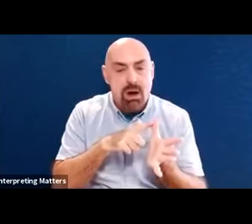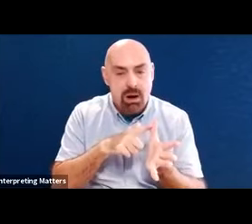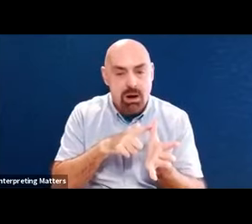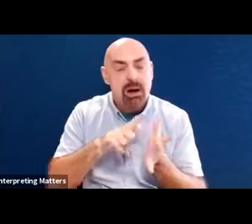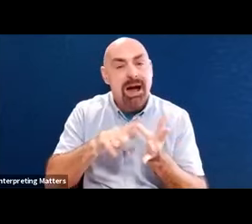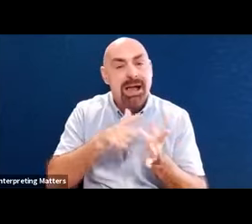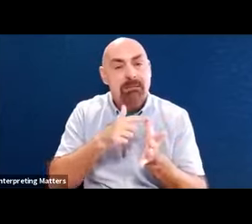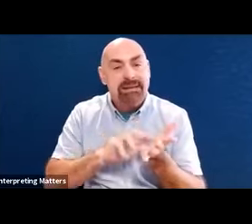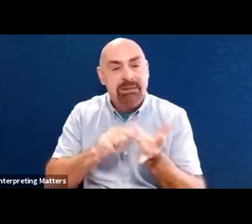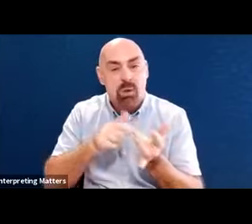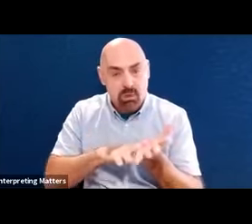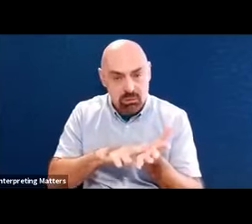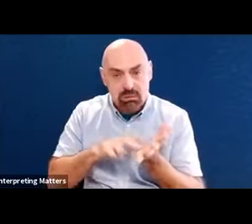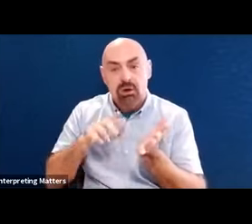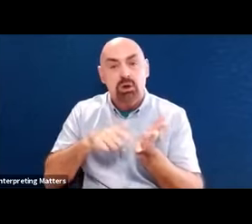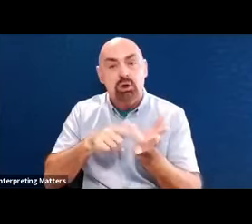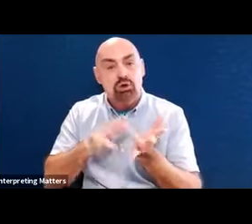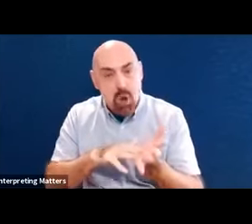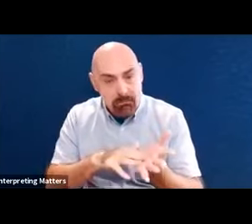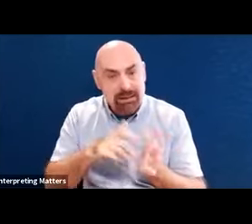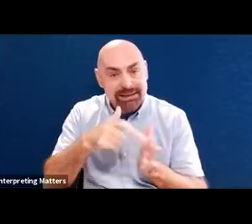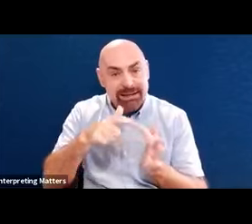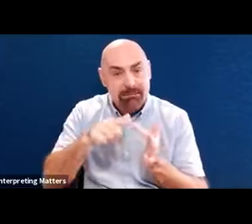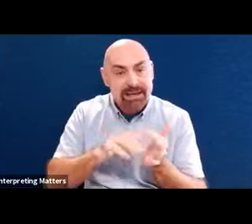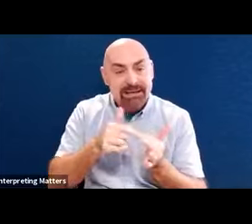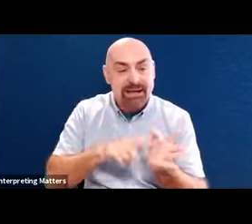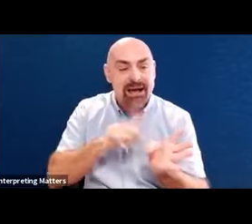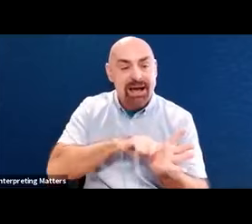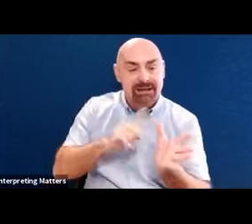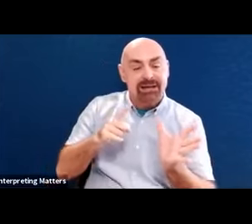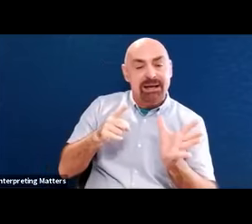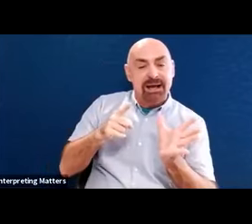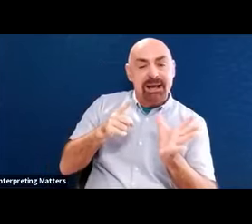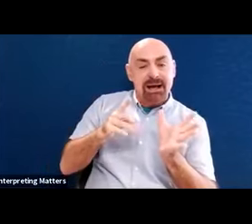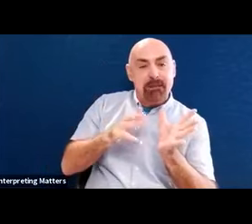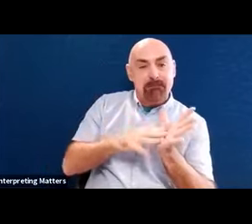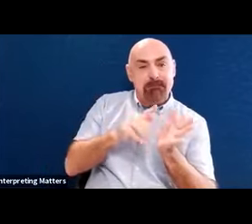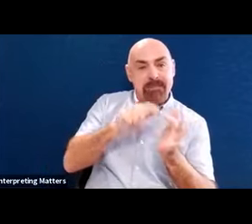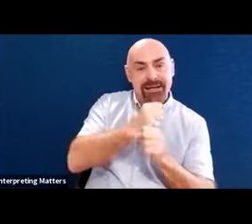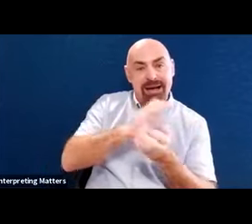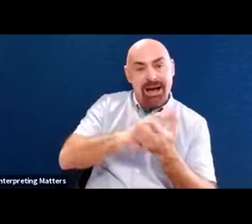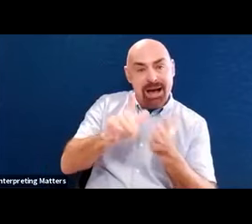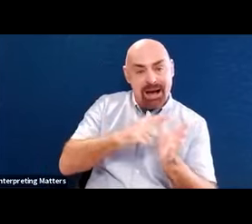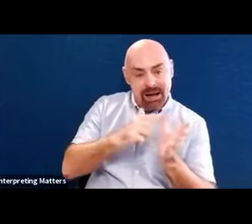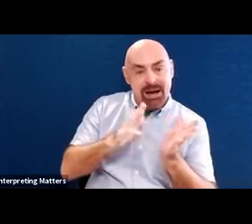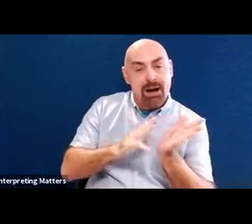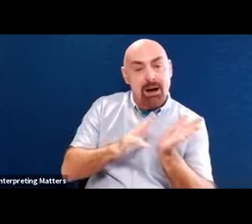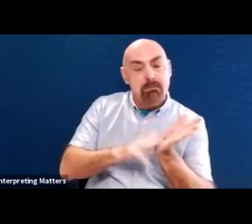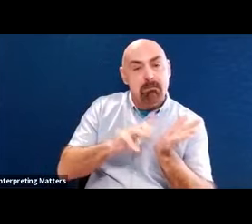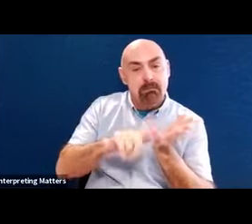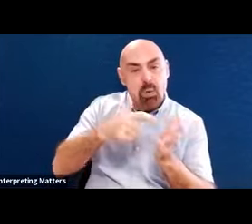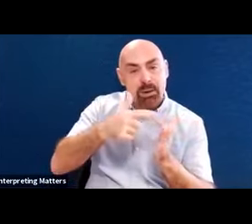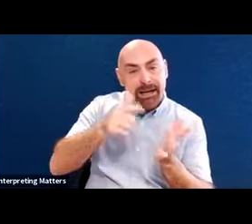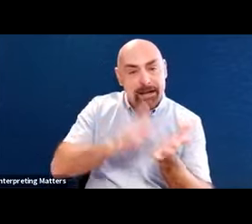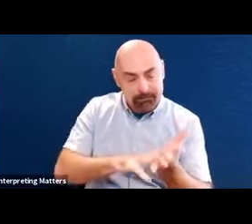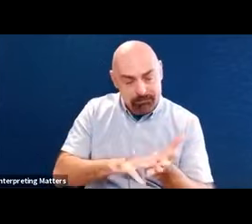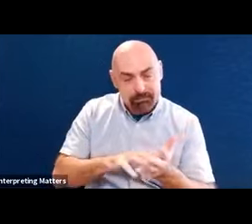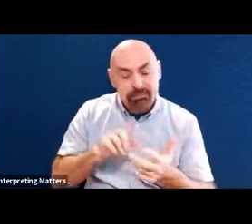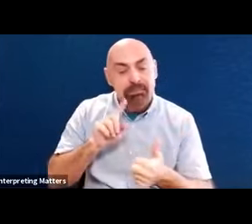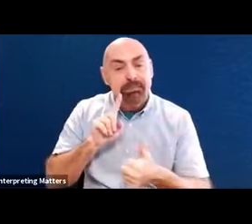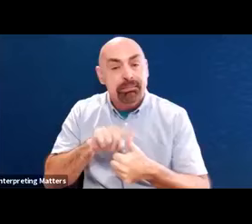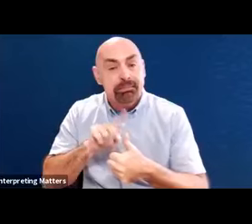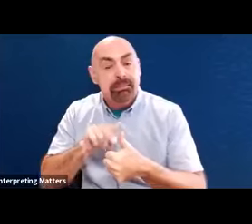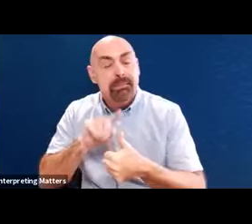Tom Kemeny, and Dr. Megha Mukim. Professor Simona Iammarino is a professor of economic geography at the